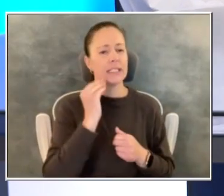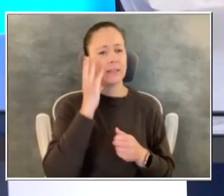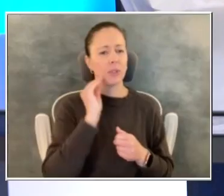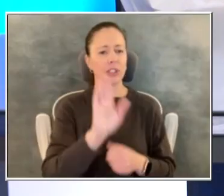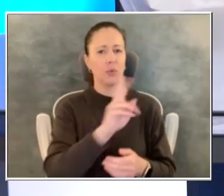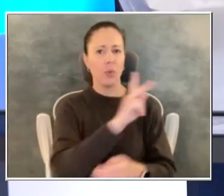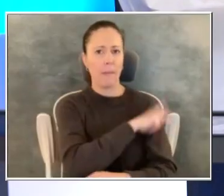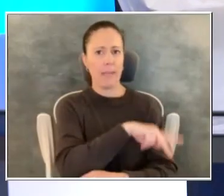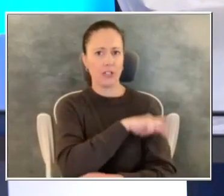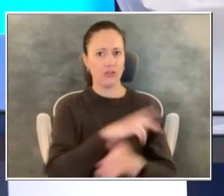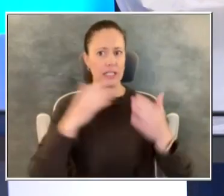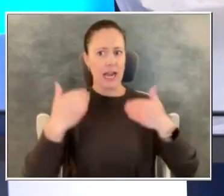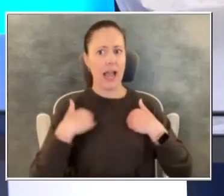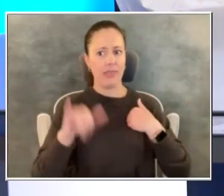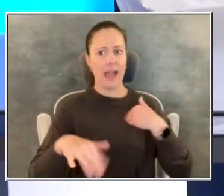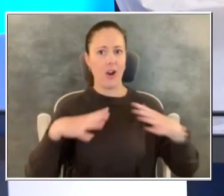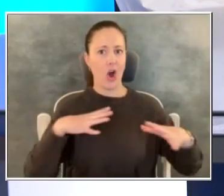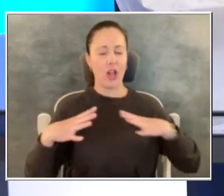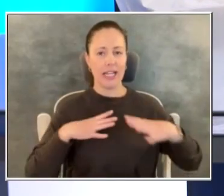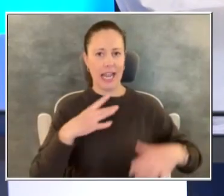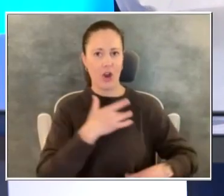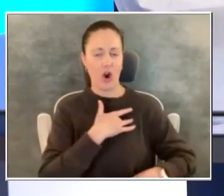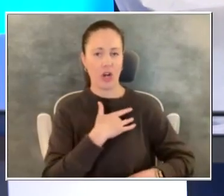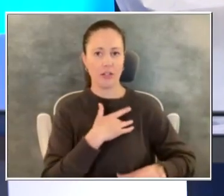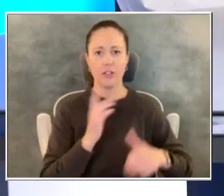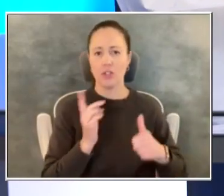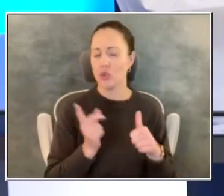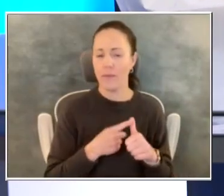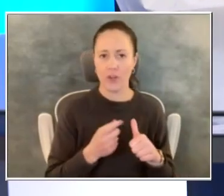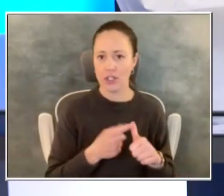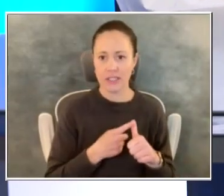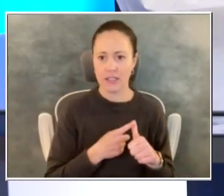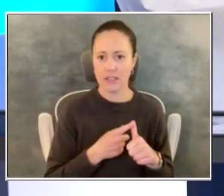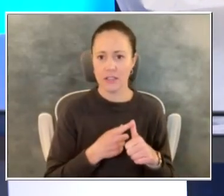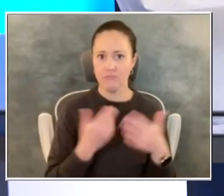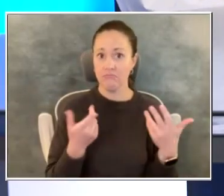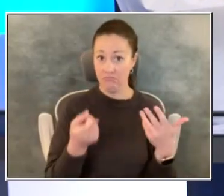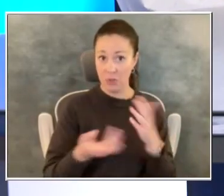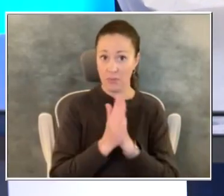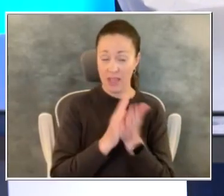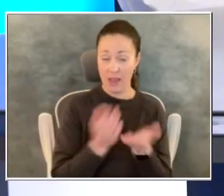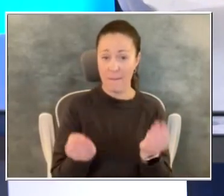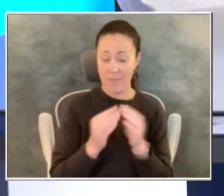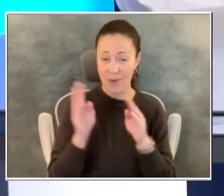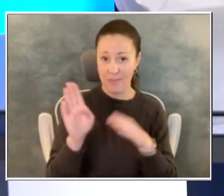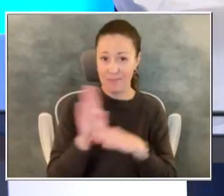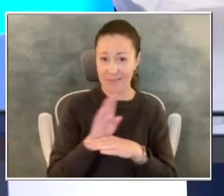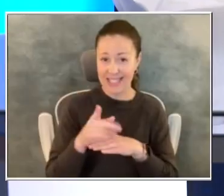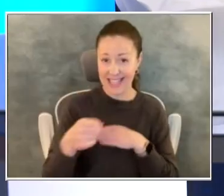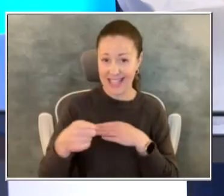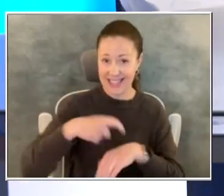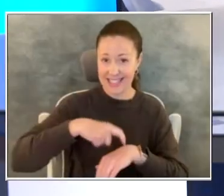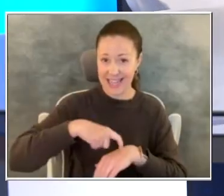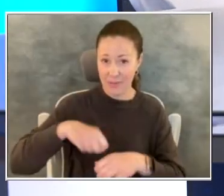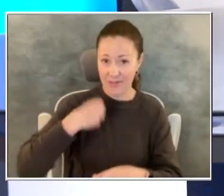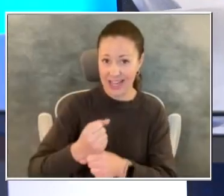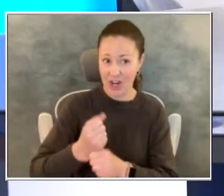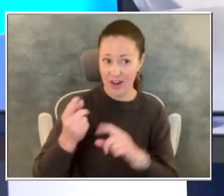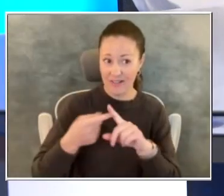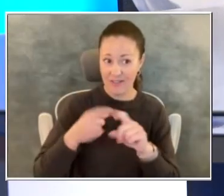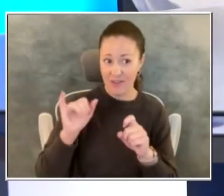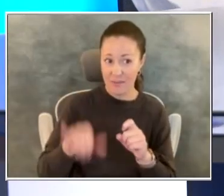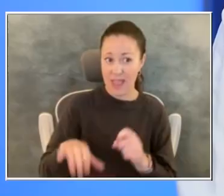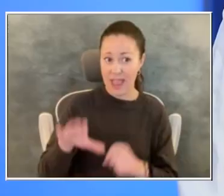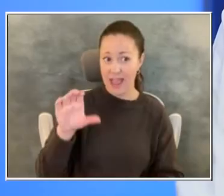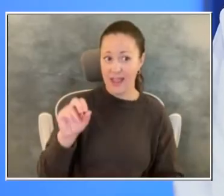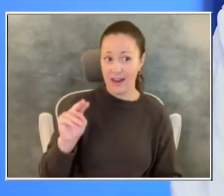holiday heart, mm-hmm. First of all, how much busier do you get this time of year from holiday heart? You know, I think the